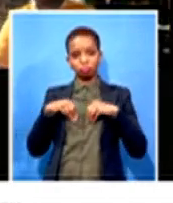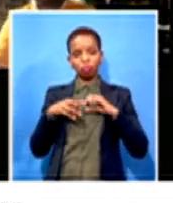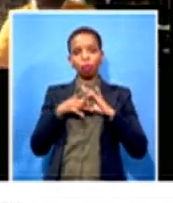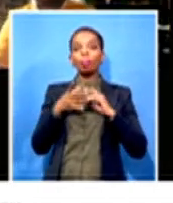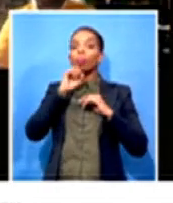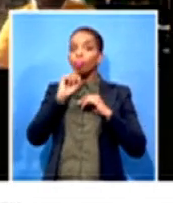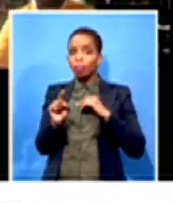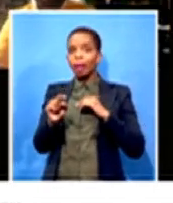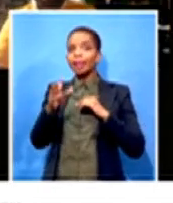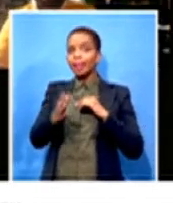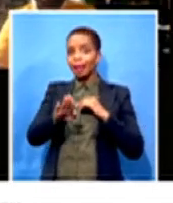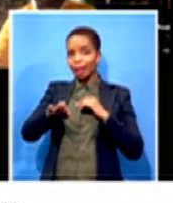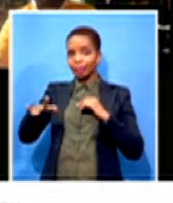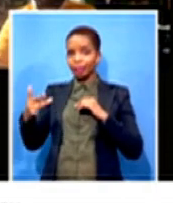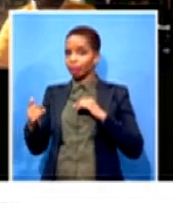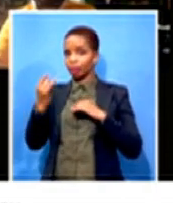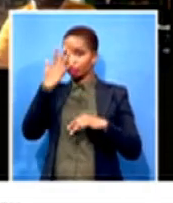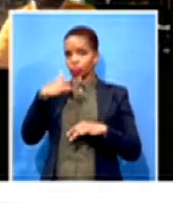that argument would probably,